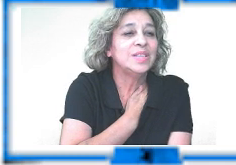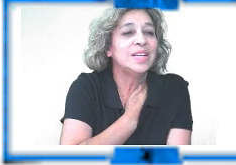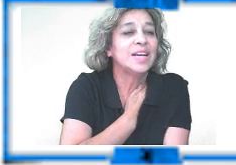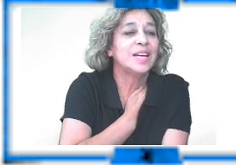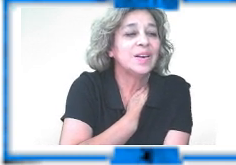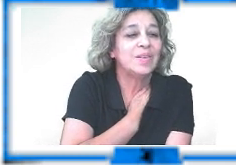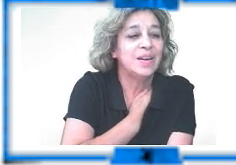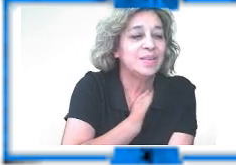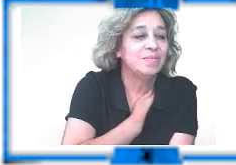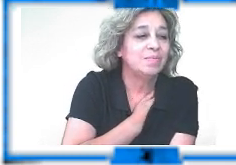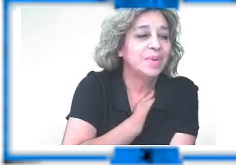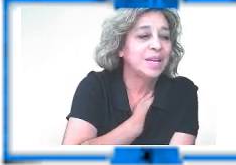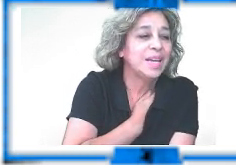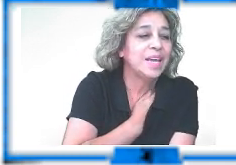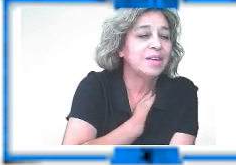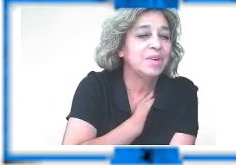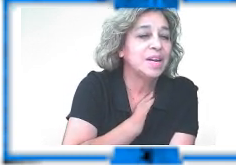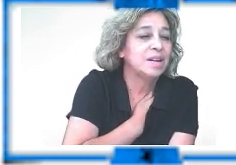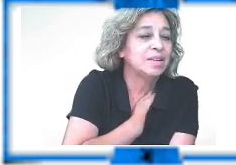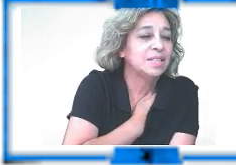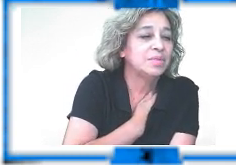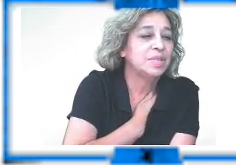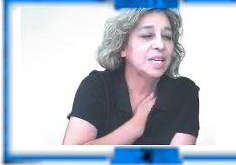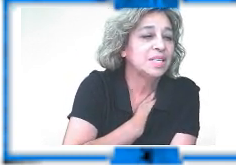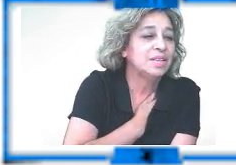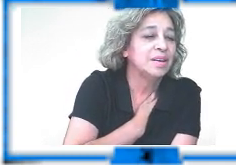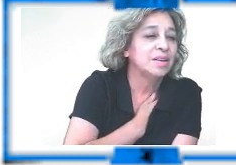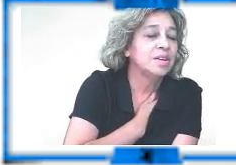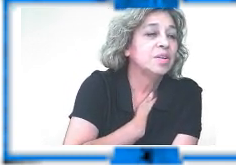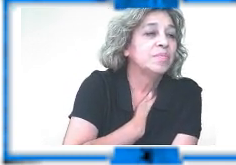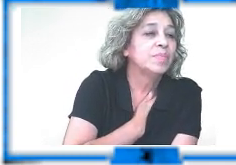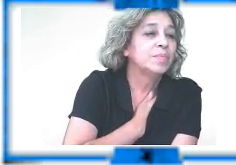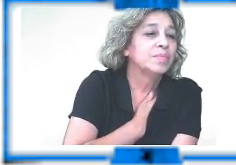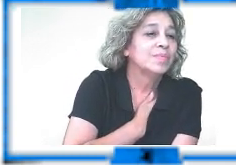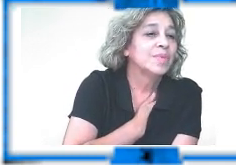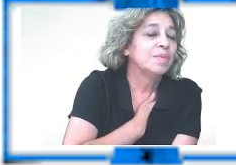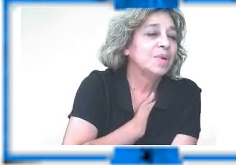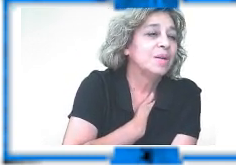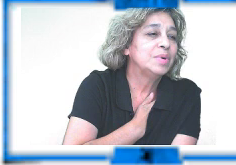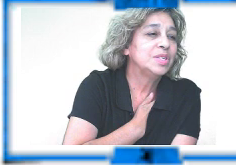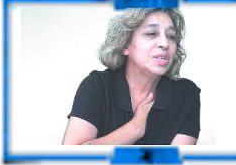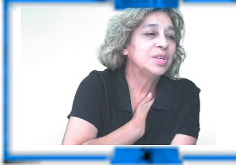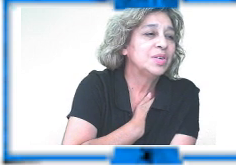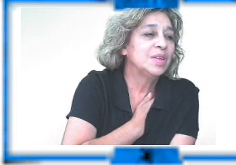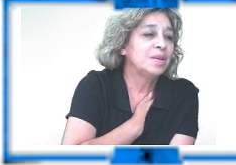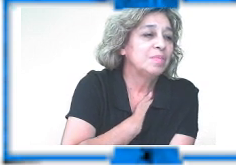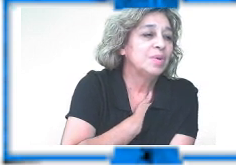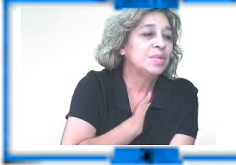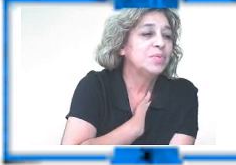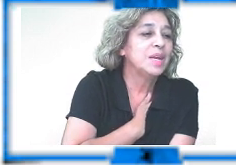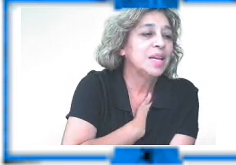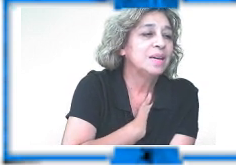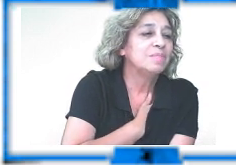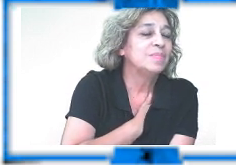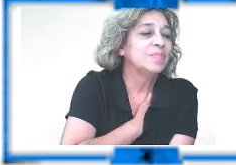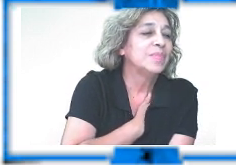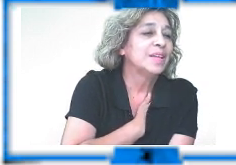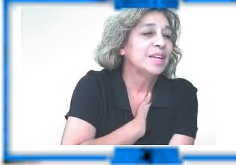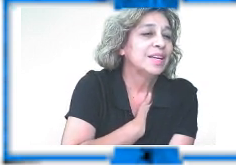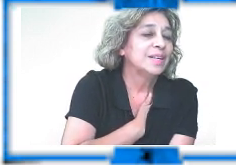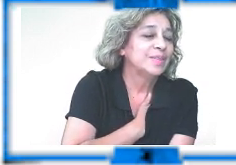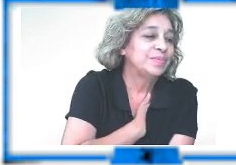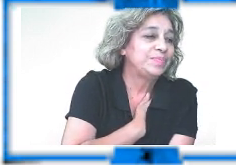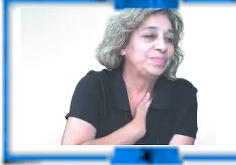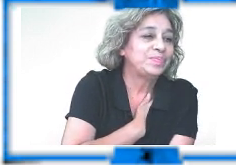So he's not going to go on, but he can't read it all because it would take too long. But I want you to know that I'm always reading them.